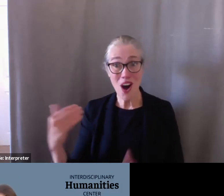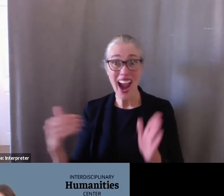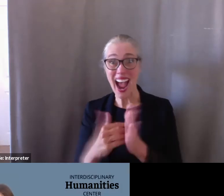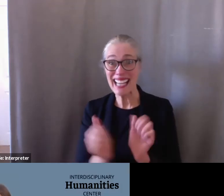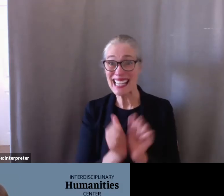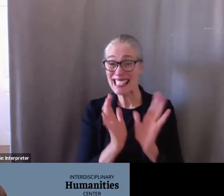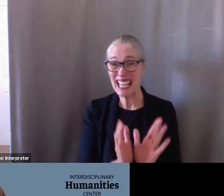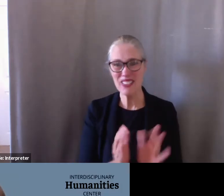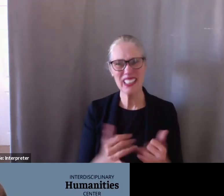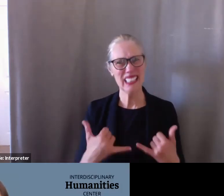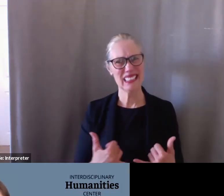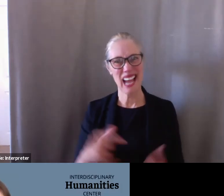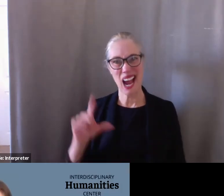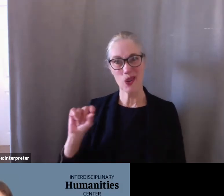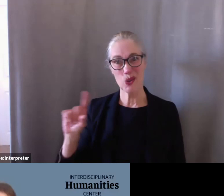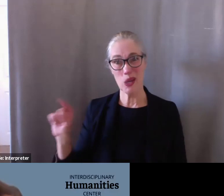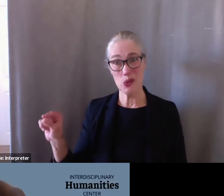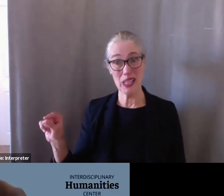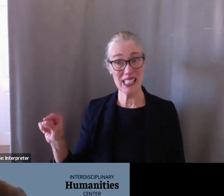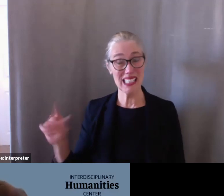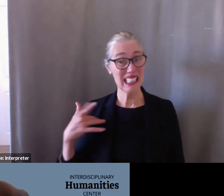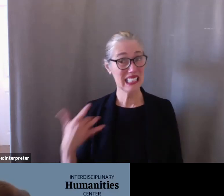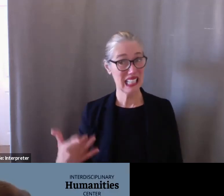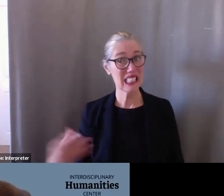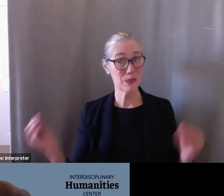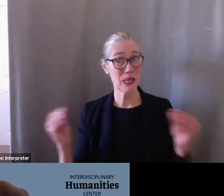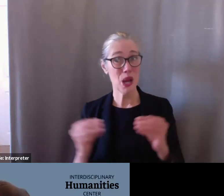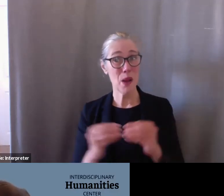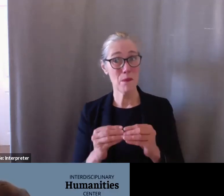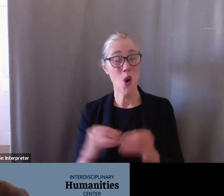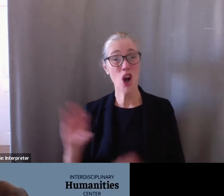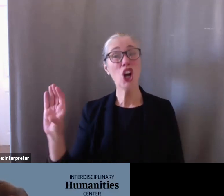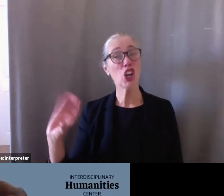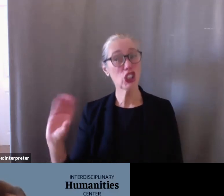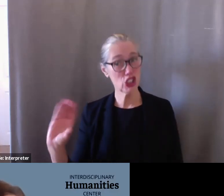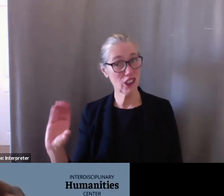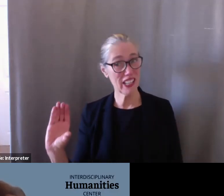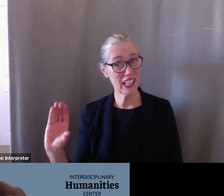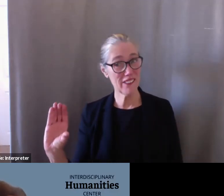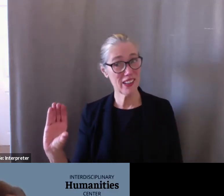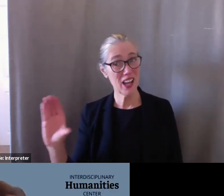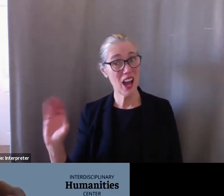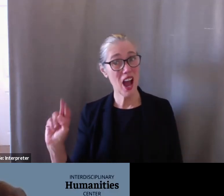in the 19th century, to being largely more conservative in today's politics.